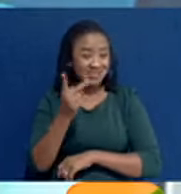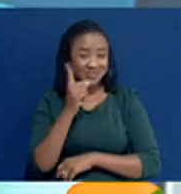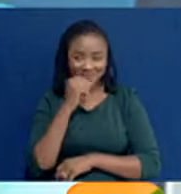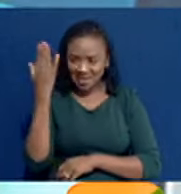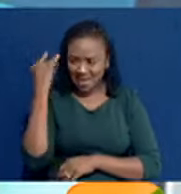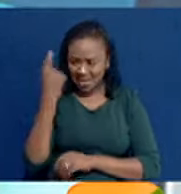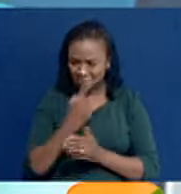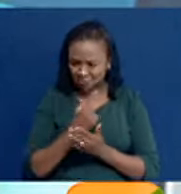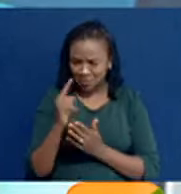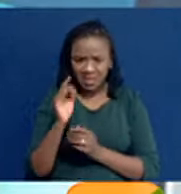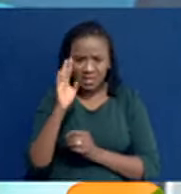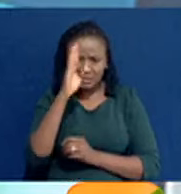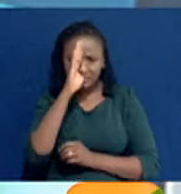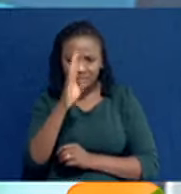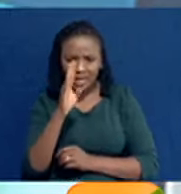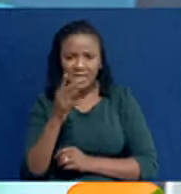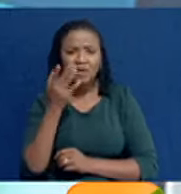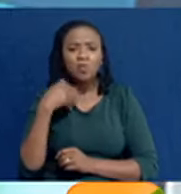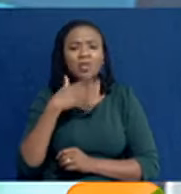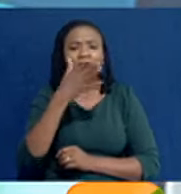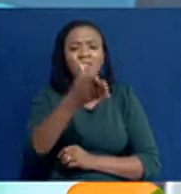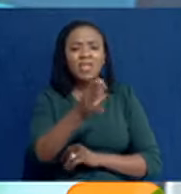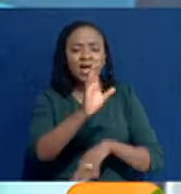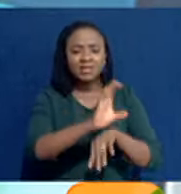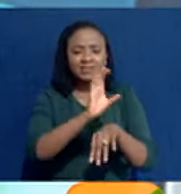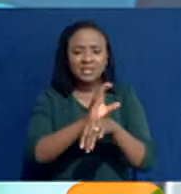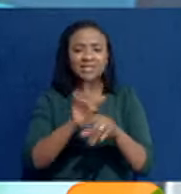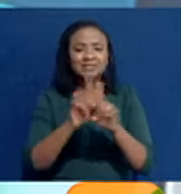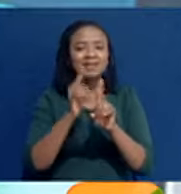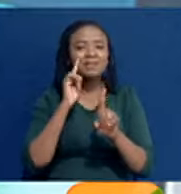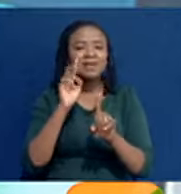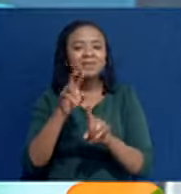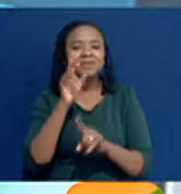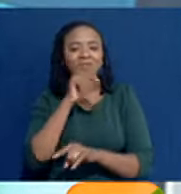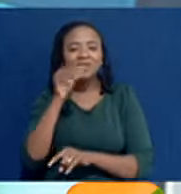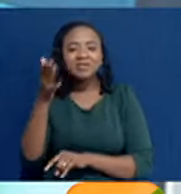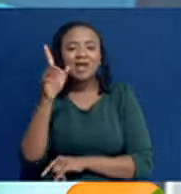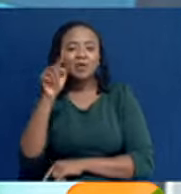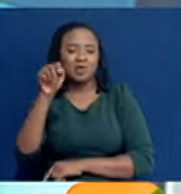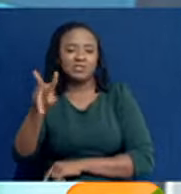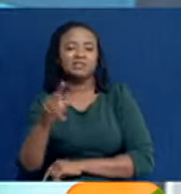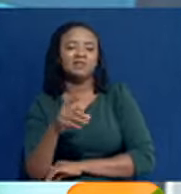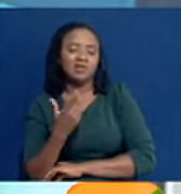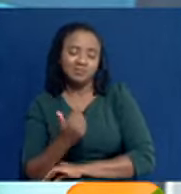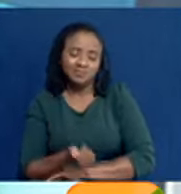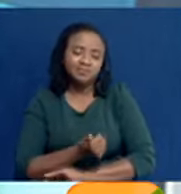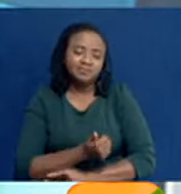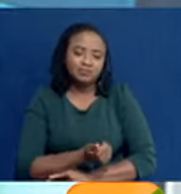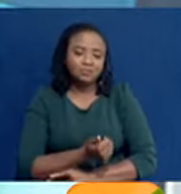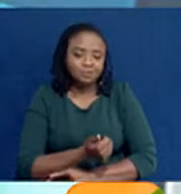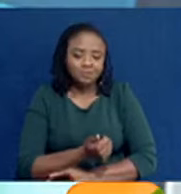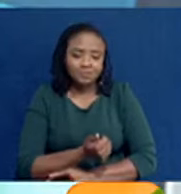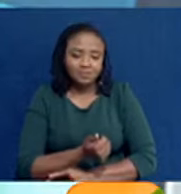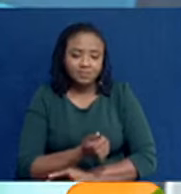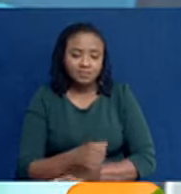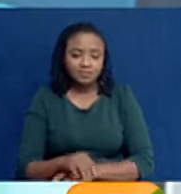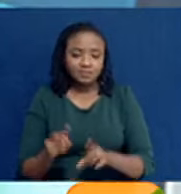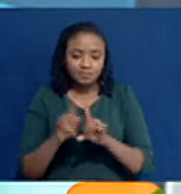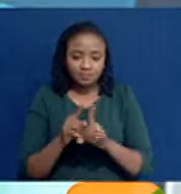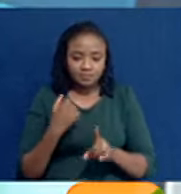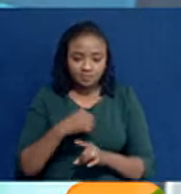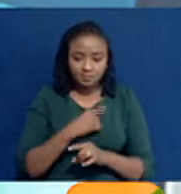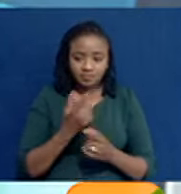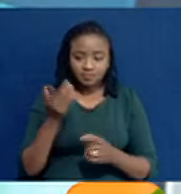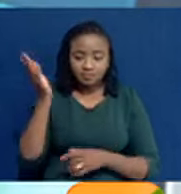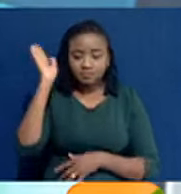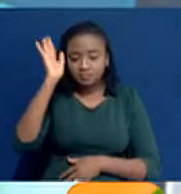the news. Yes. We were in St. Mark screening for cancer. So we also give lecture